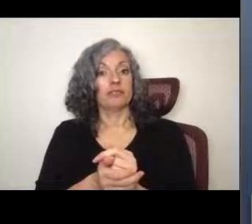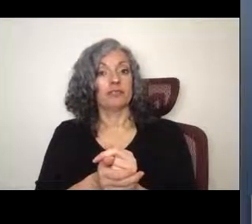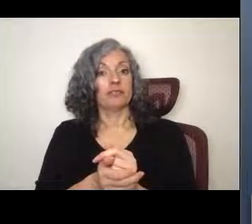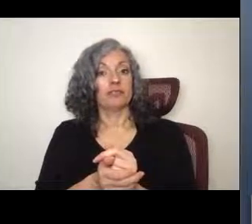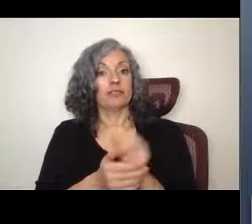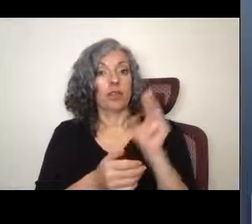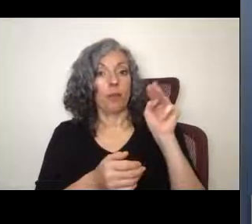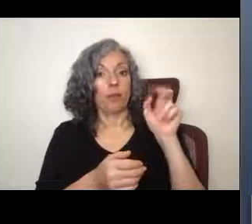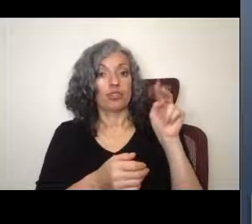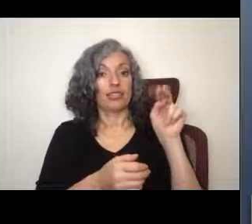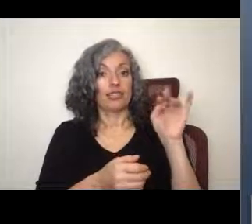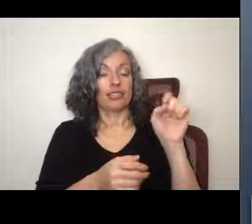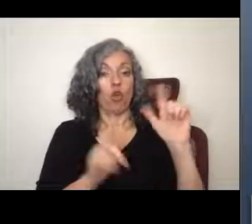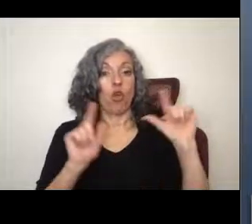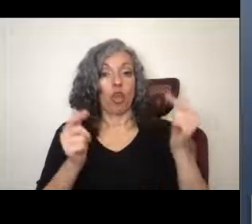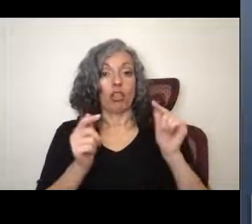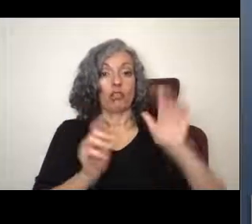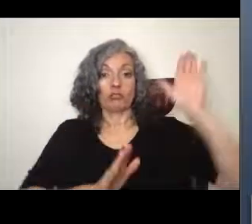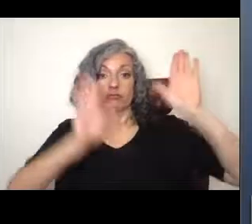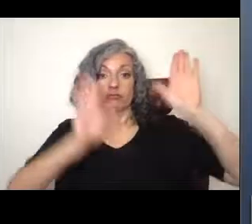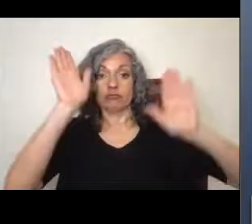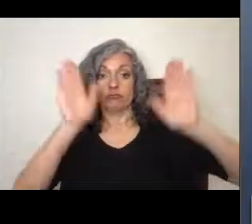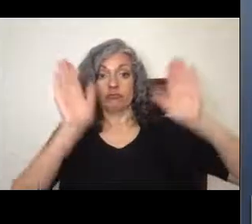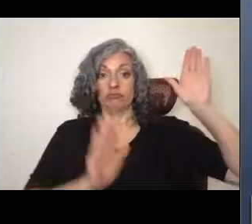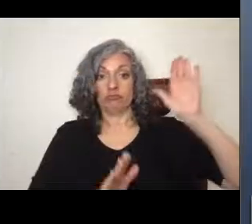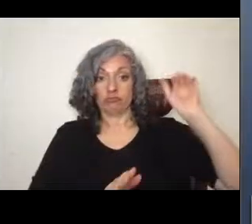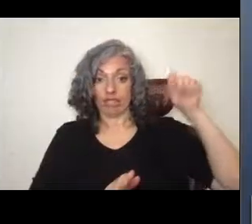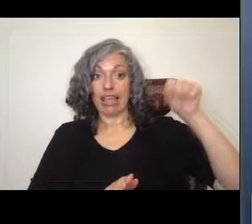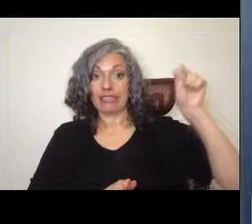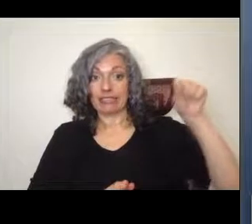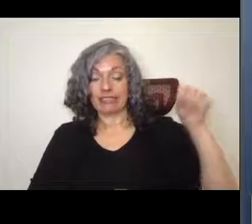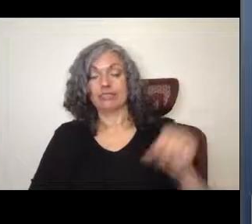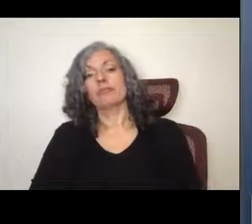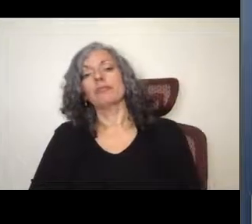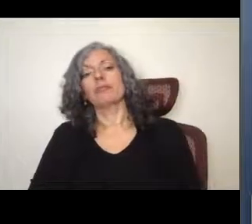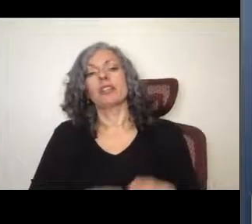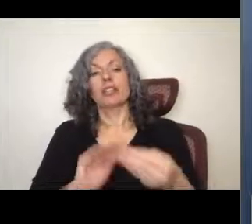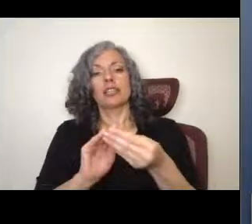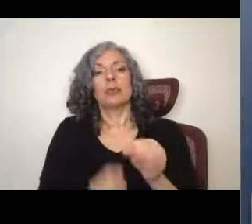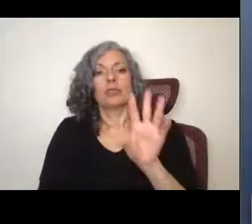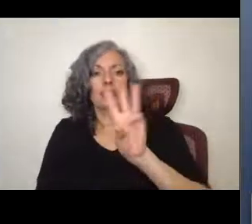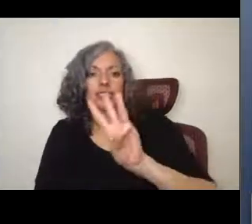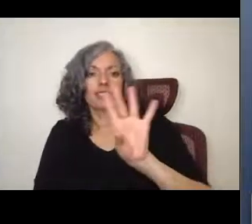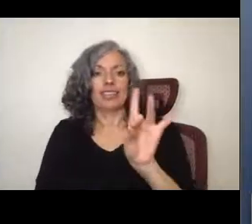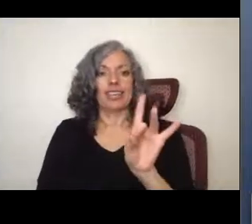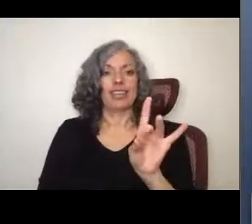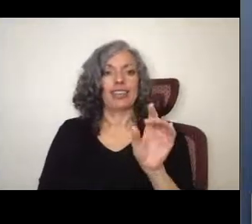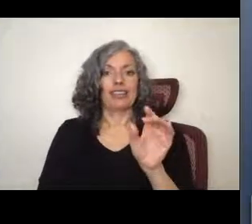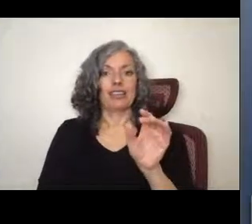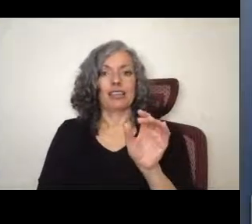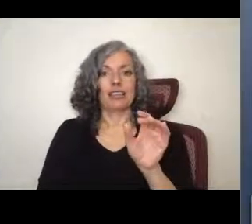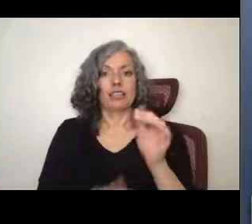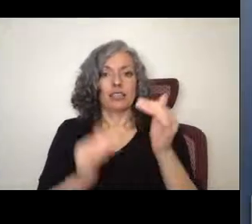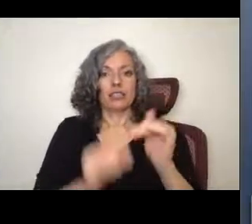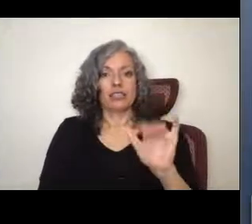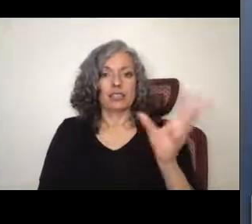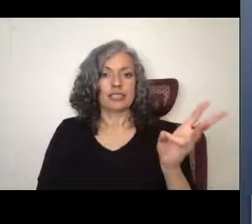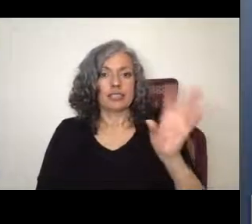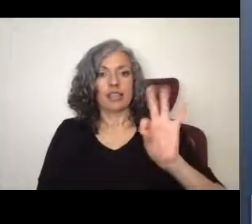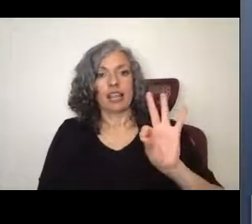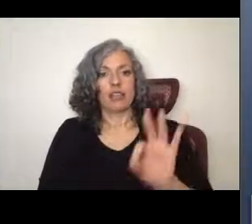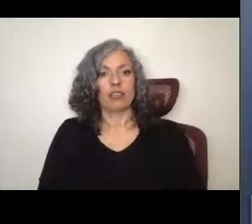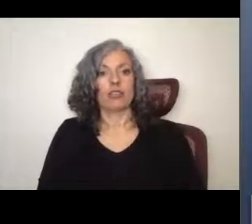Martinez, Falcone, all those in favor? Aye. Okay, item 68 and 69. I'm gonna register it now. You're